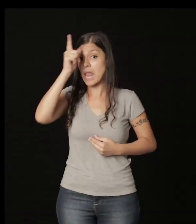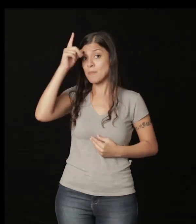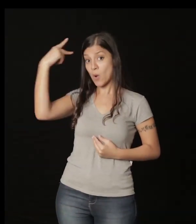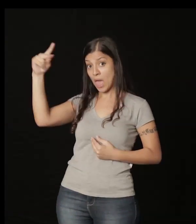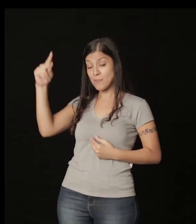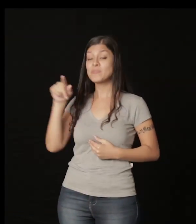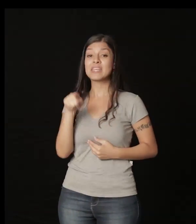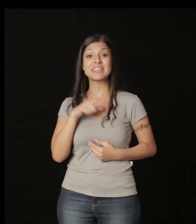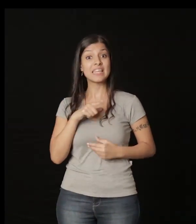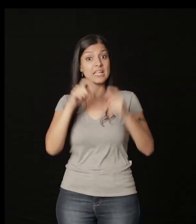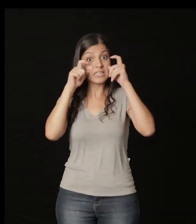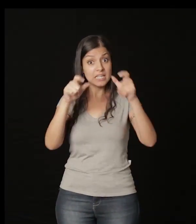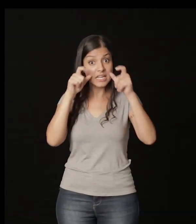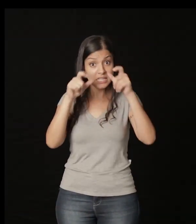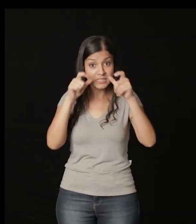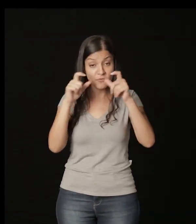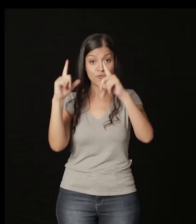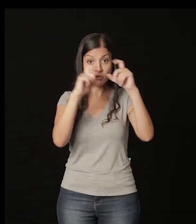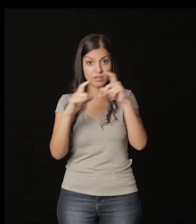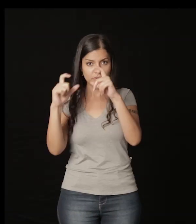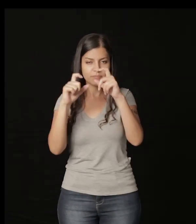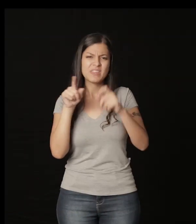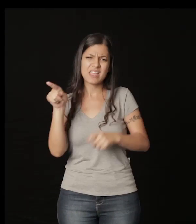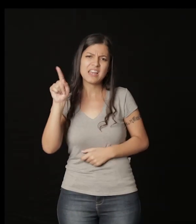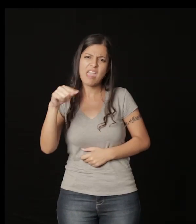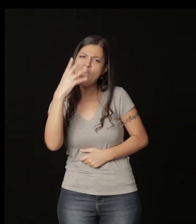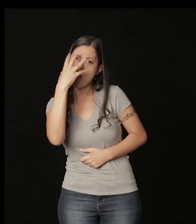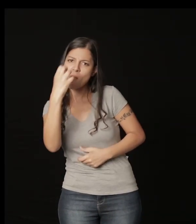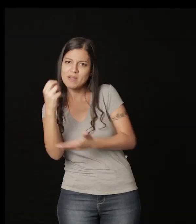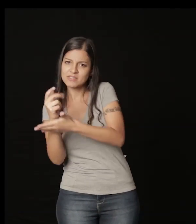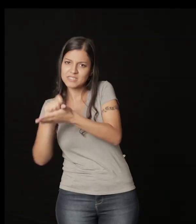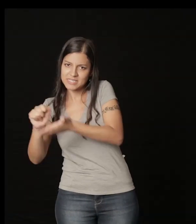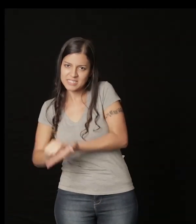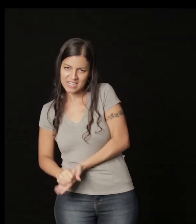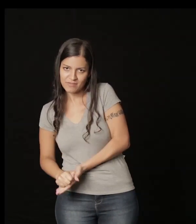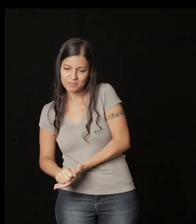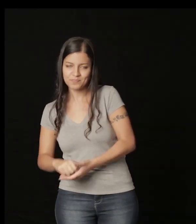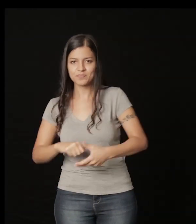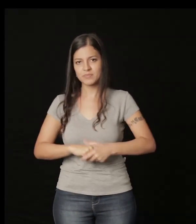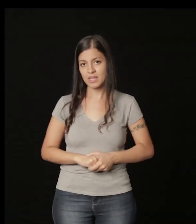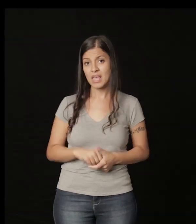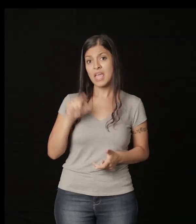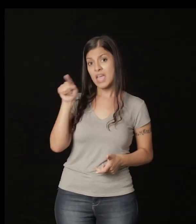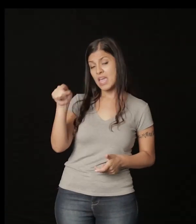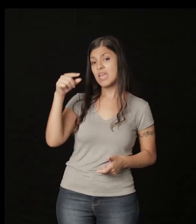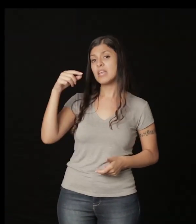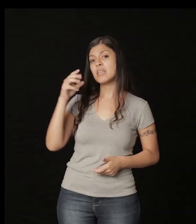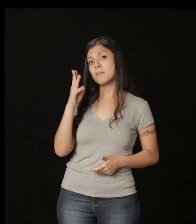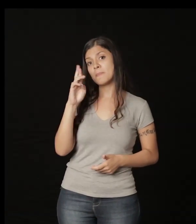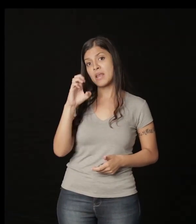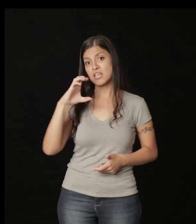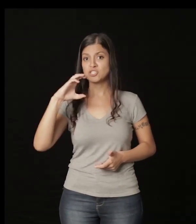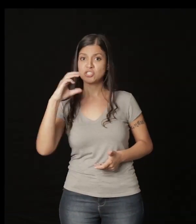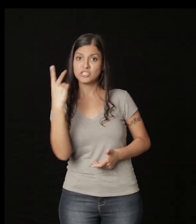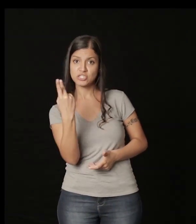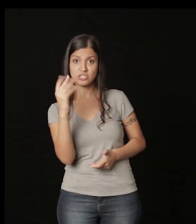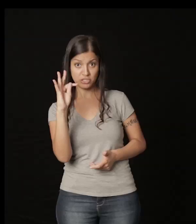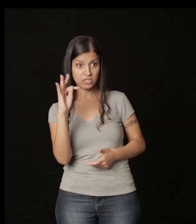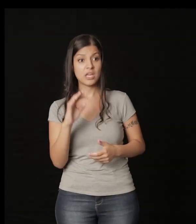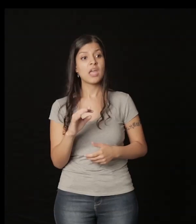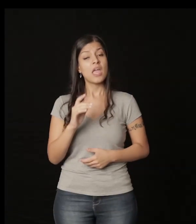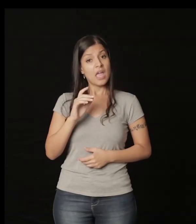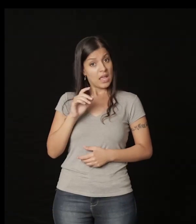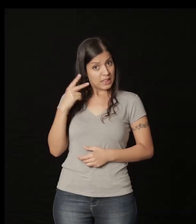photography, even though he was really a playwright and a novelist. And one of the things I always take from Brecht is the way